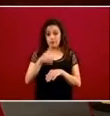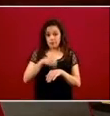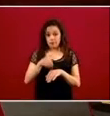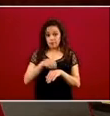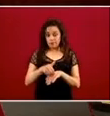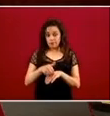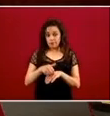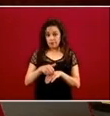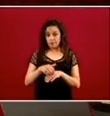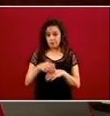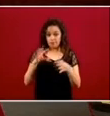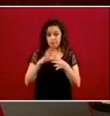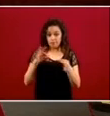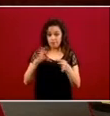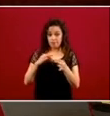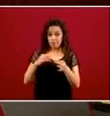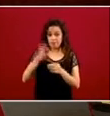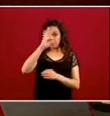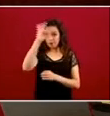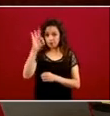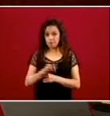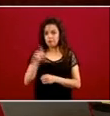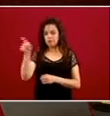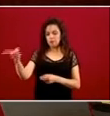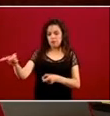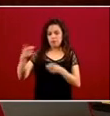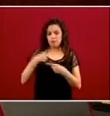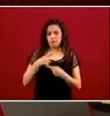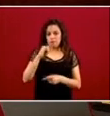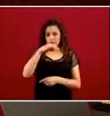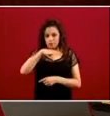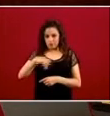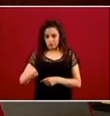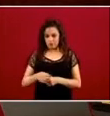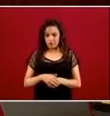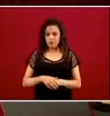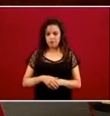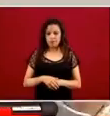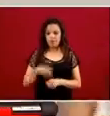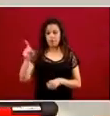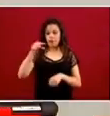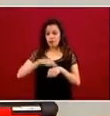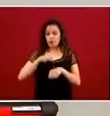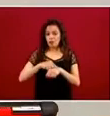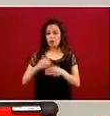Well, these are the data provided by the IMSS, by the National